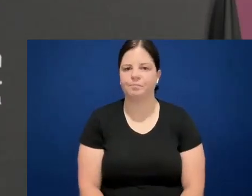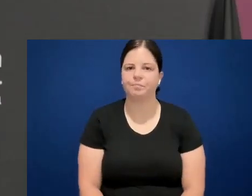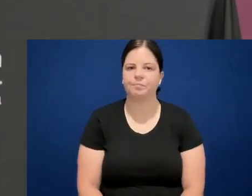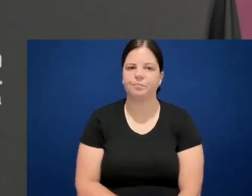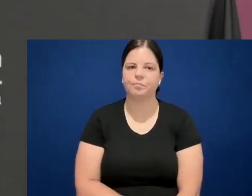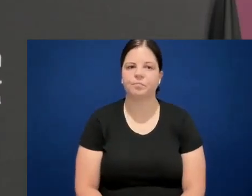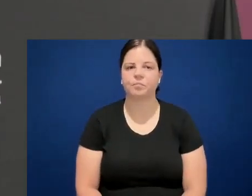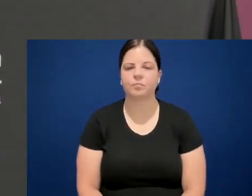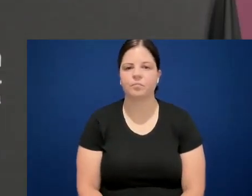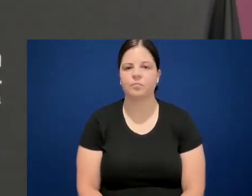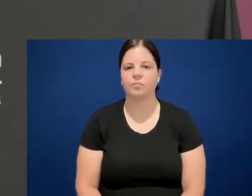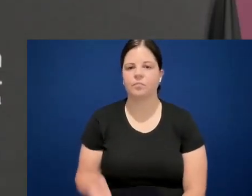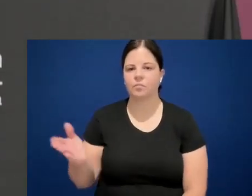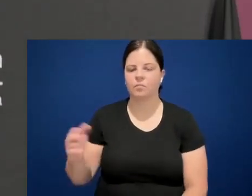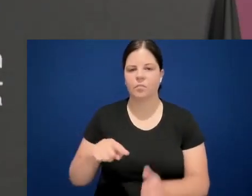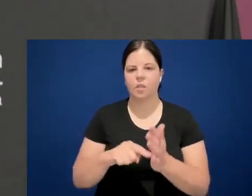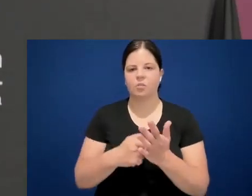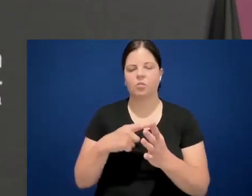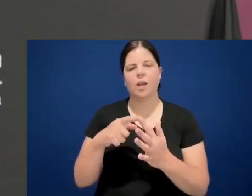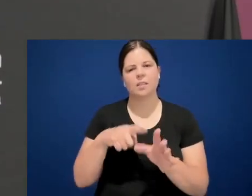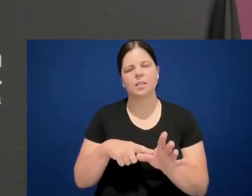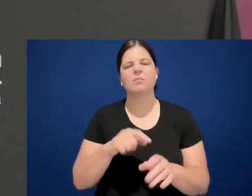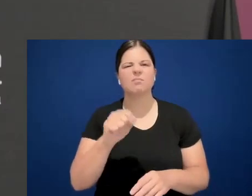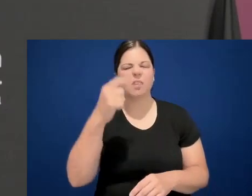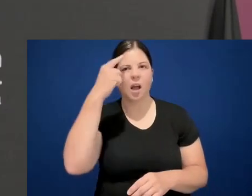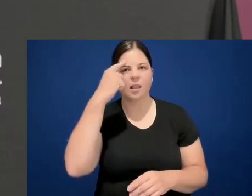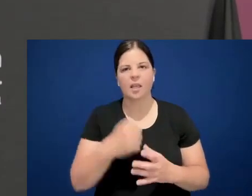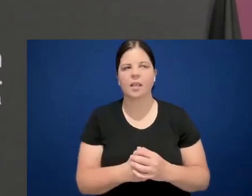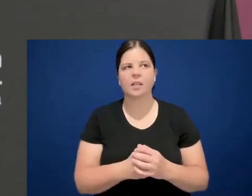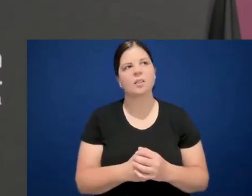Linda or Tracy? Oh, I think the best definition I've ever